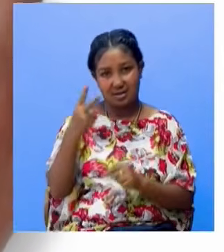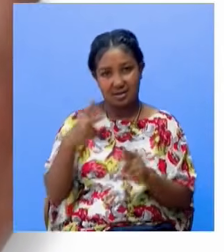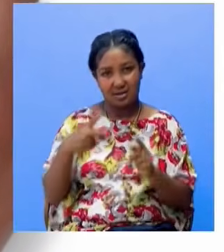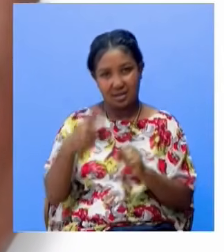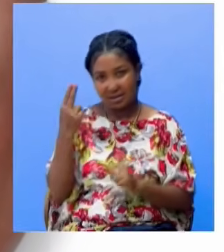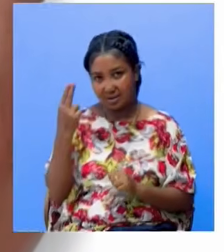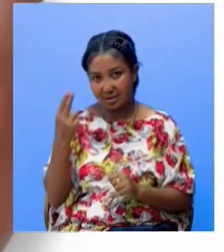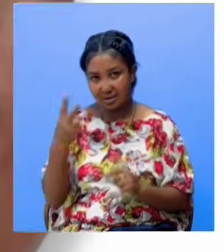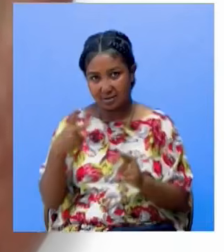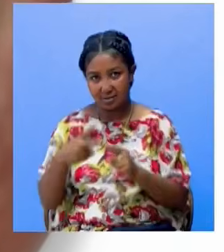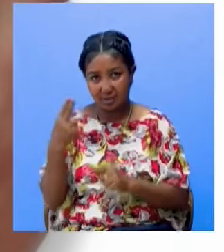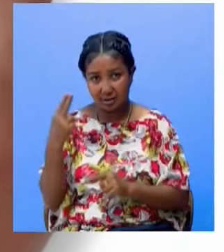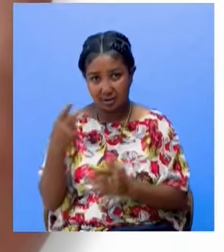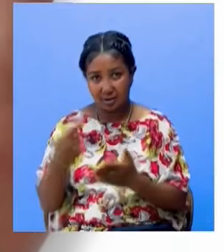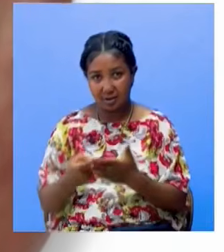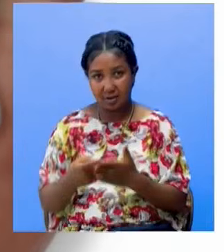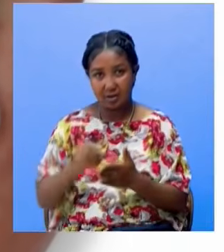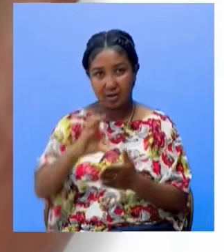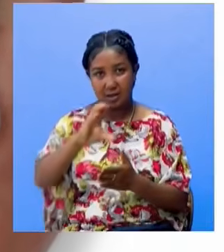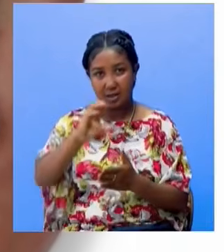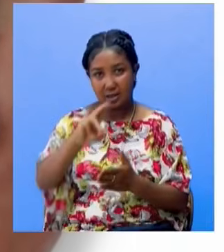Cuts. Here,